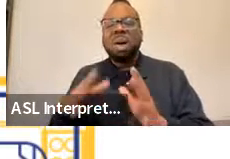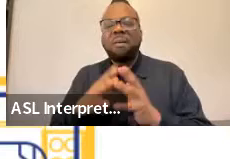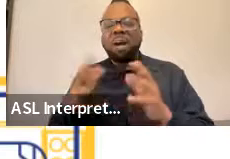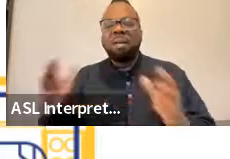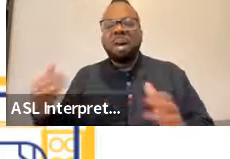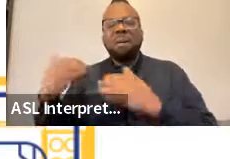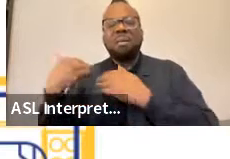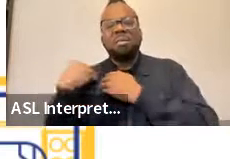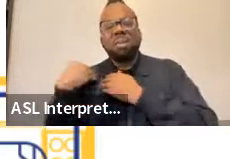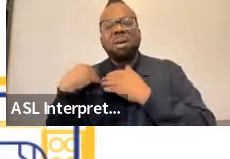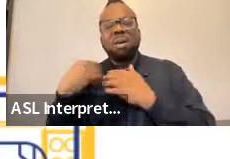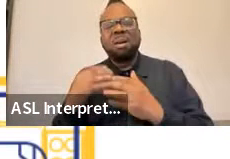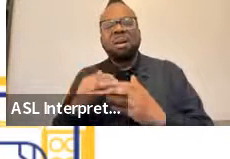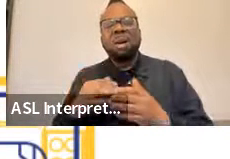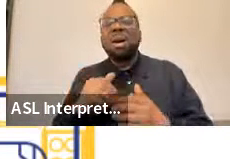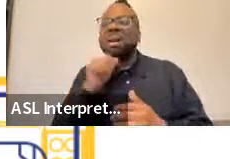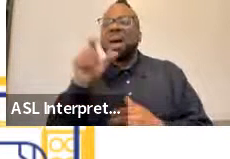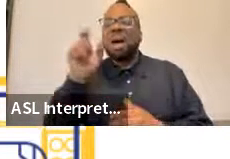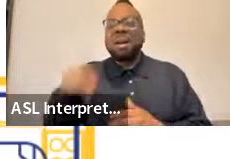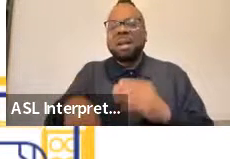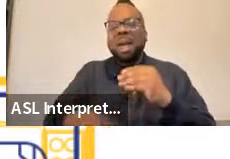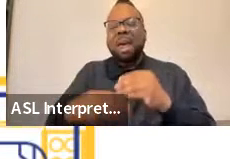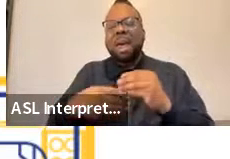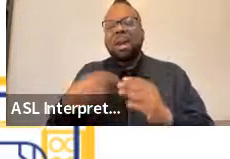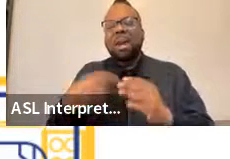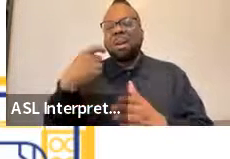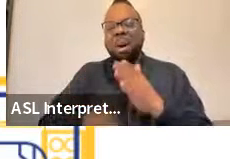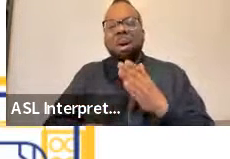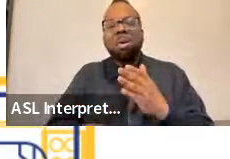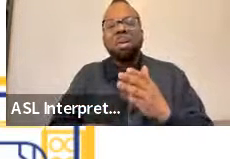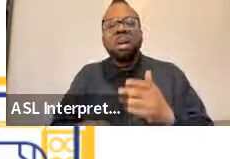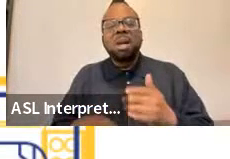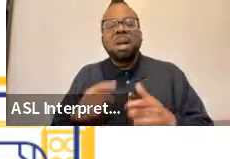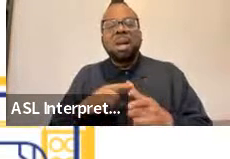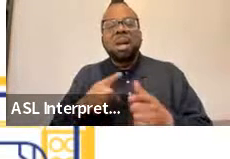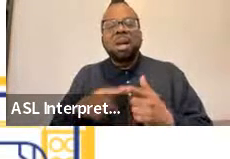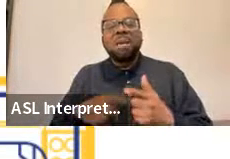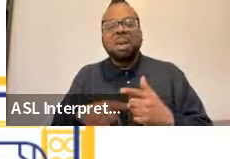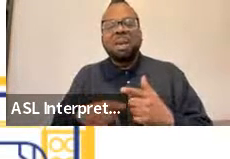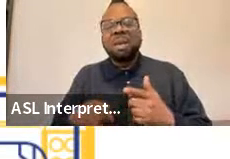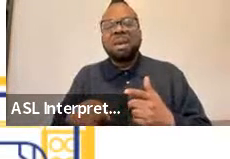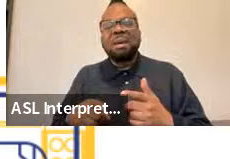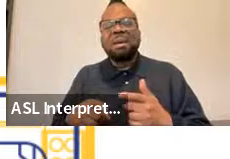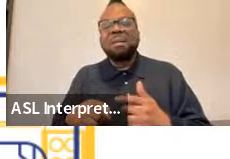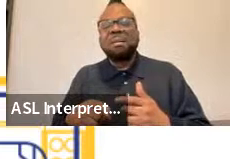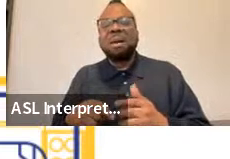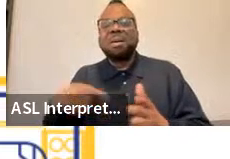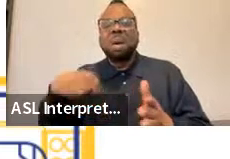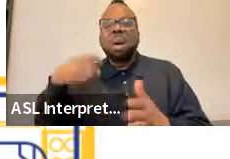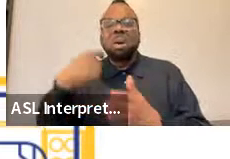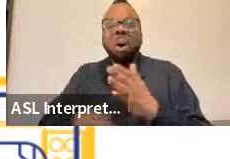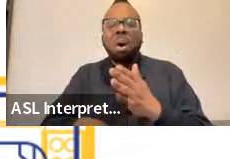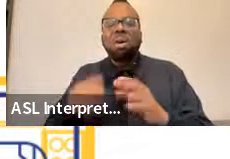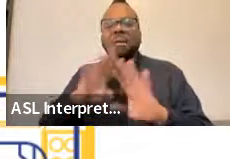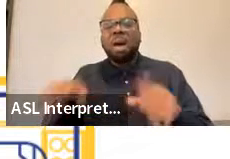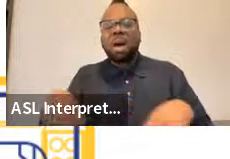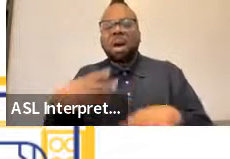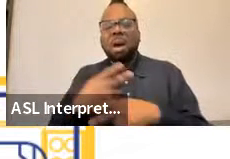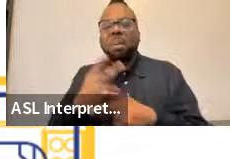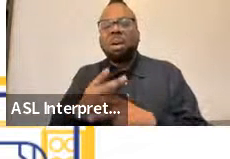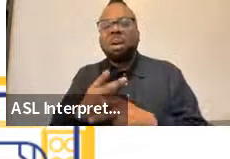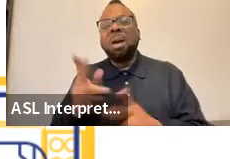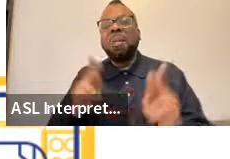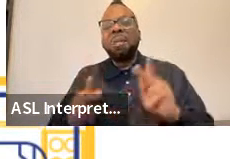supply where it may not be necessary, and at the expense of housing production. since developers may underbuild to avoid